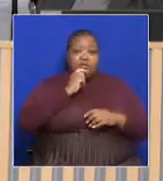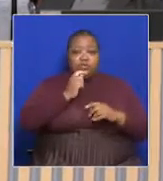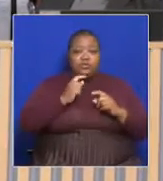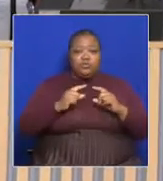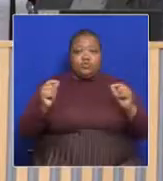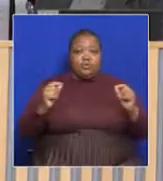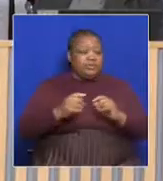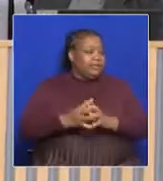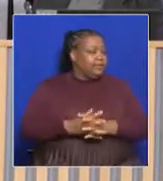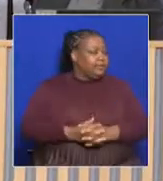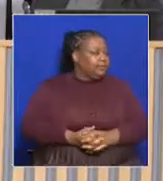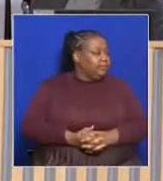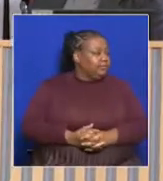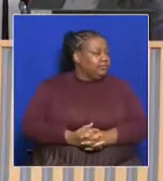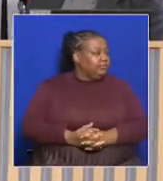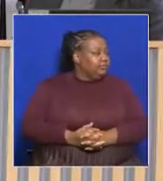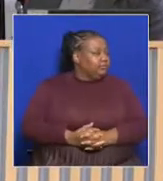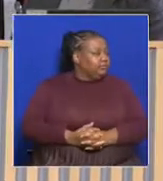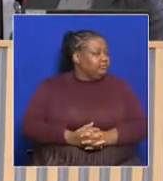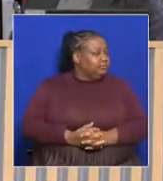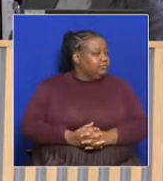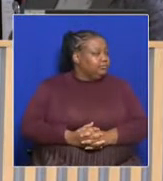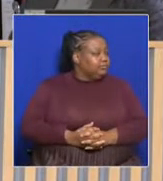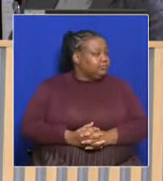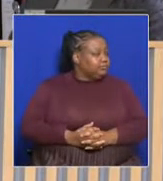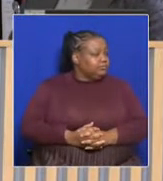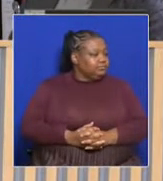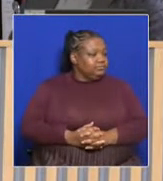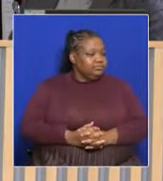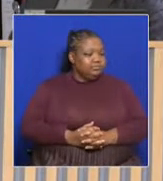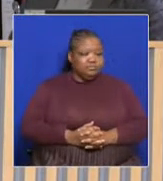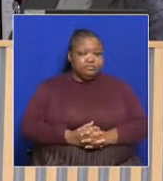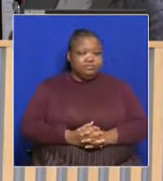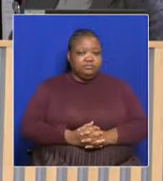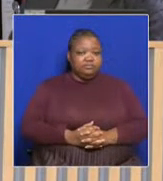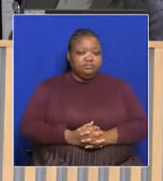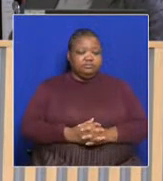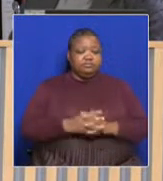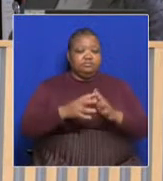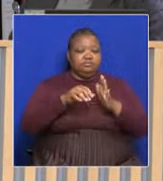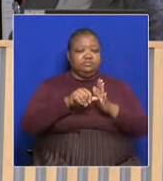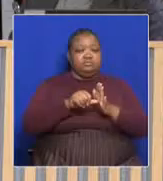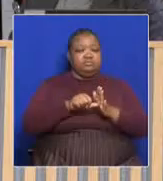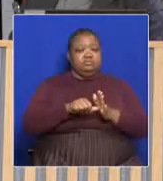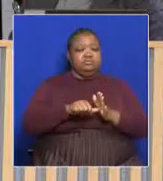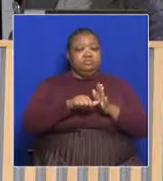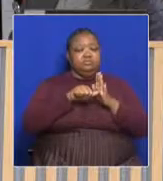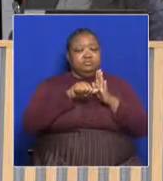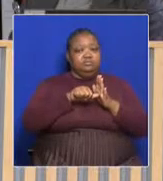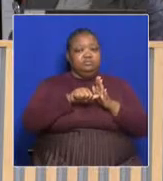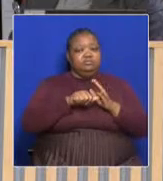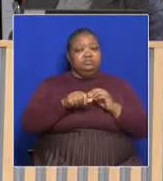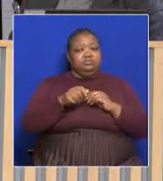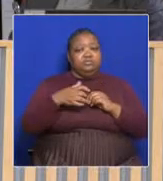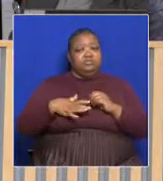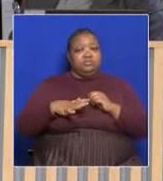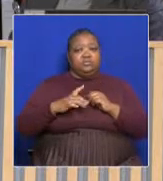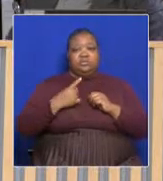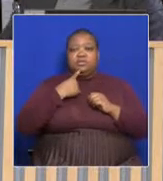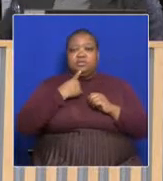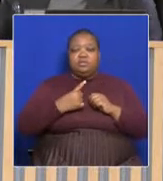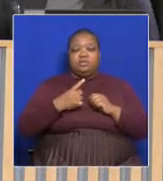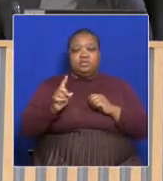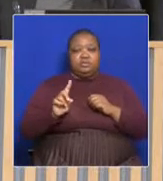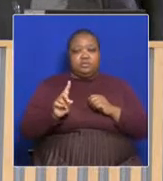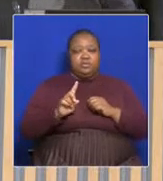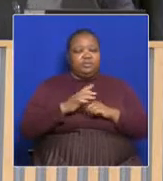There's something I consider important and which I want to say. I want